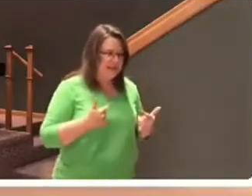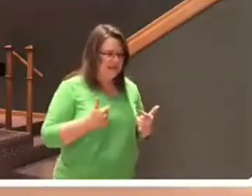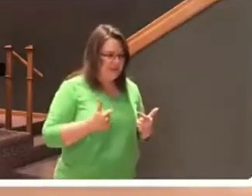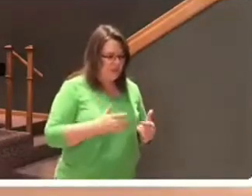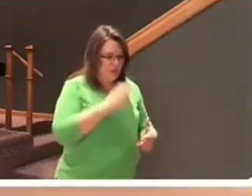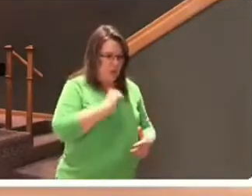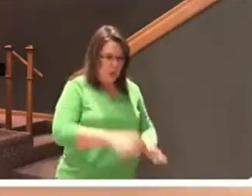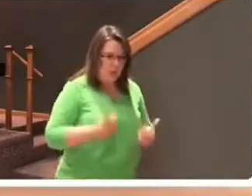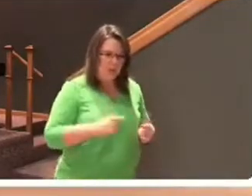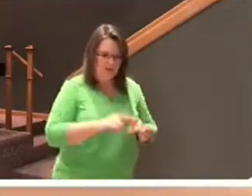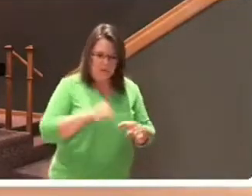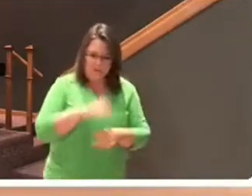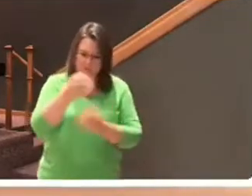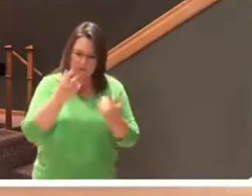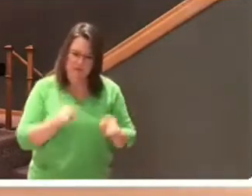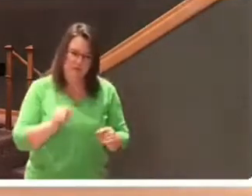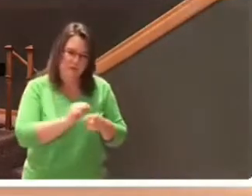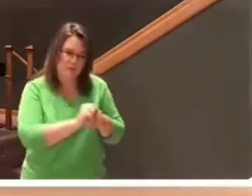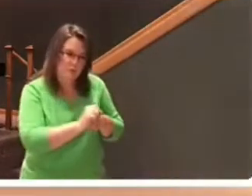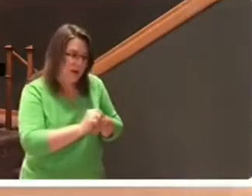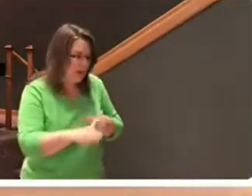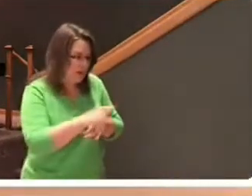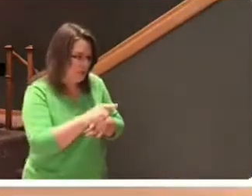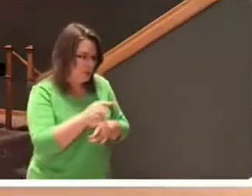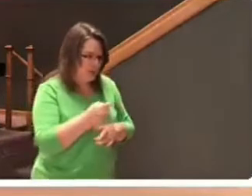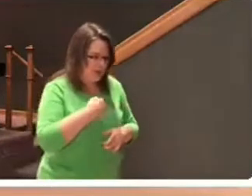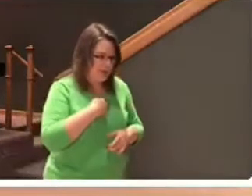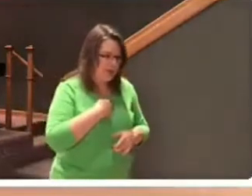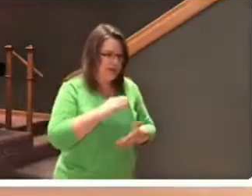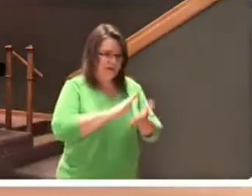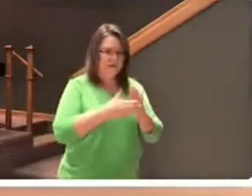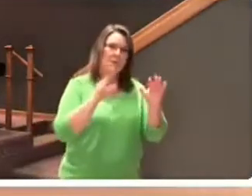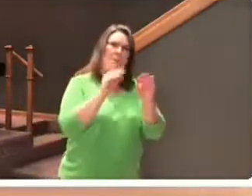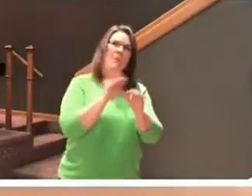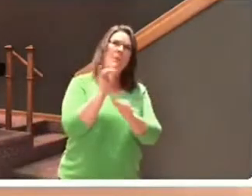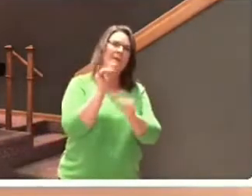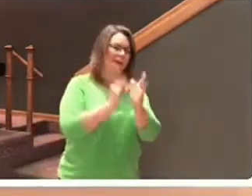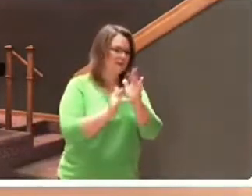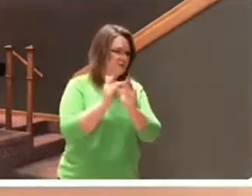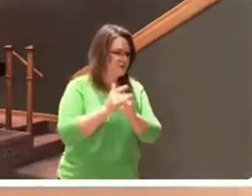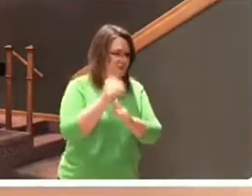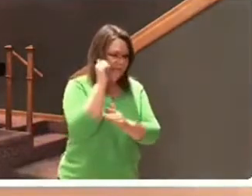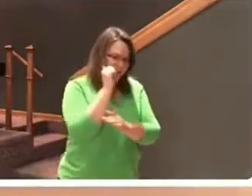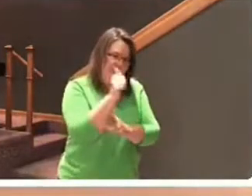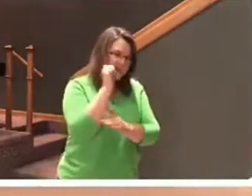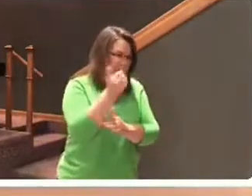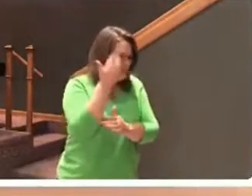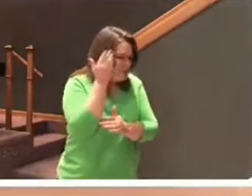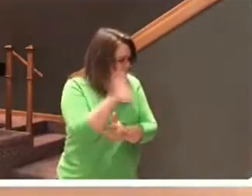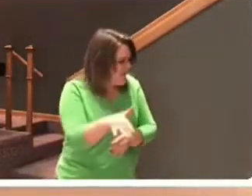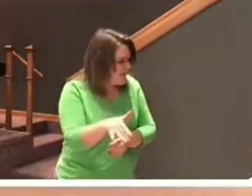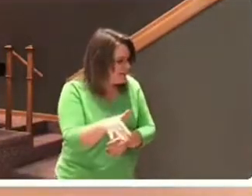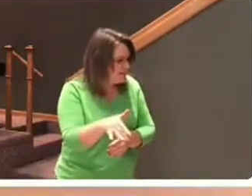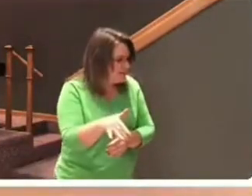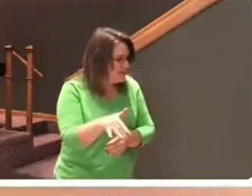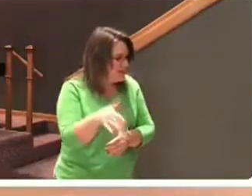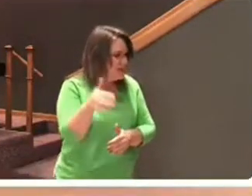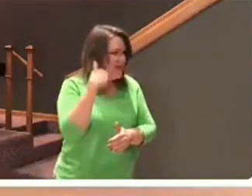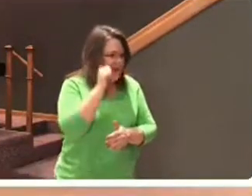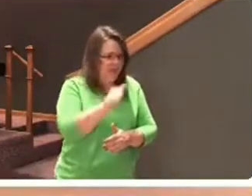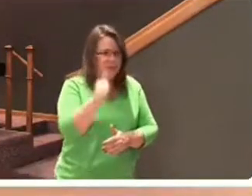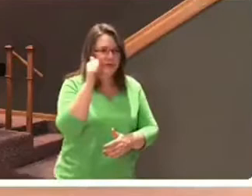the Spirit is trying to train you and I to become more like Jesus every day. Do you know that?